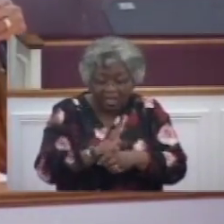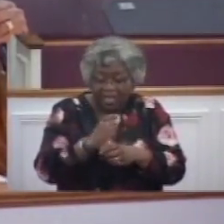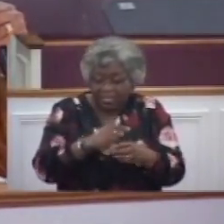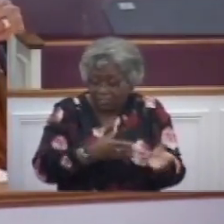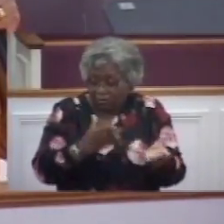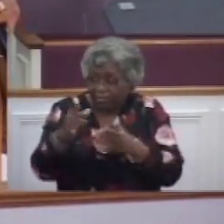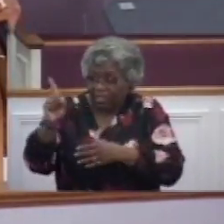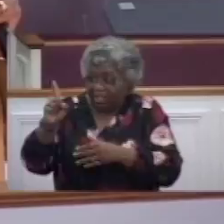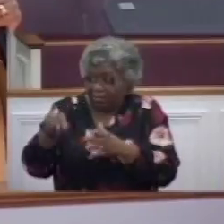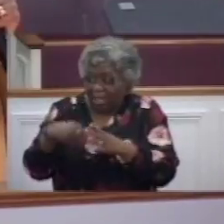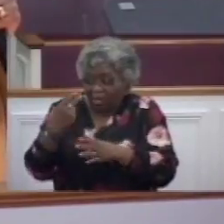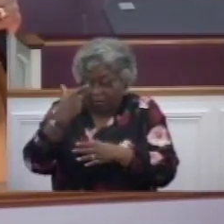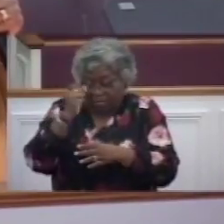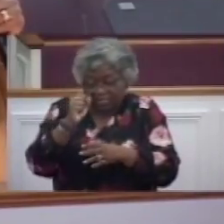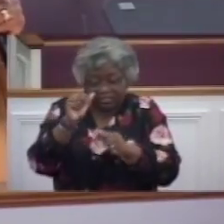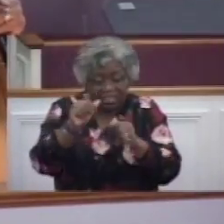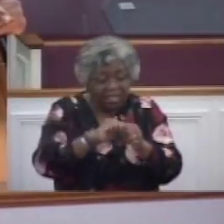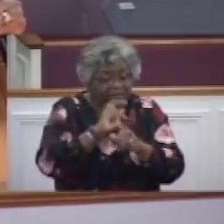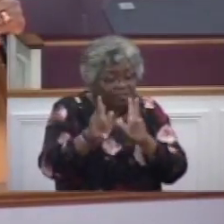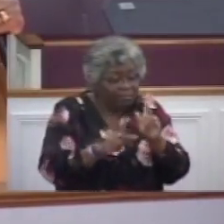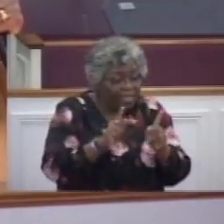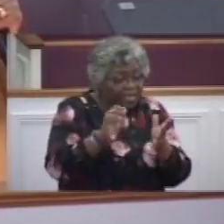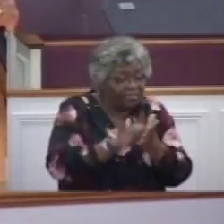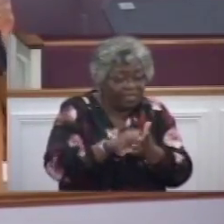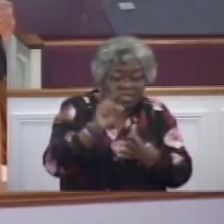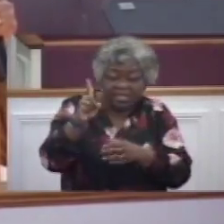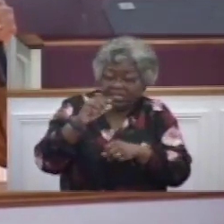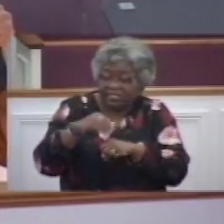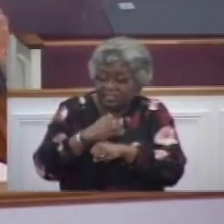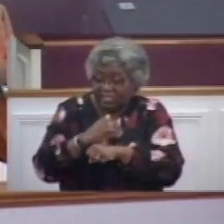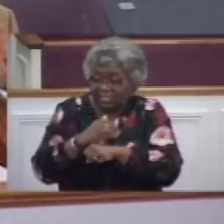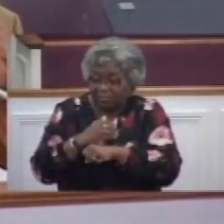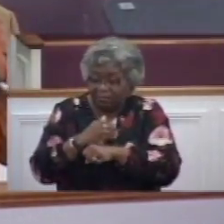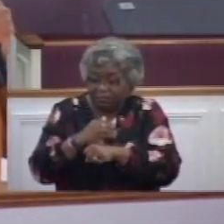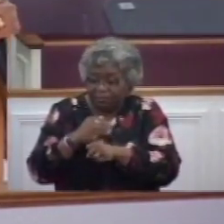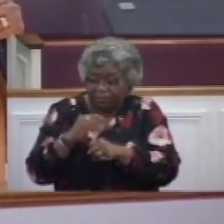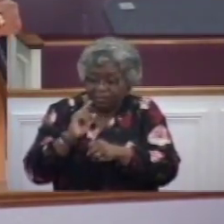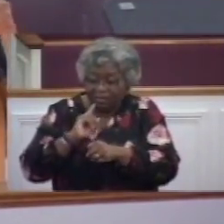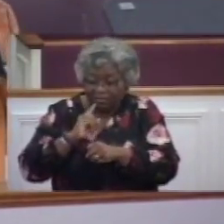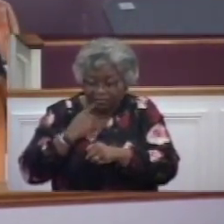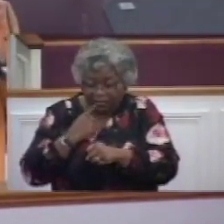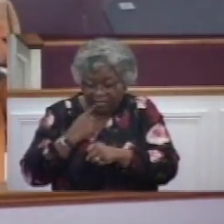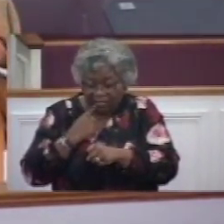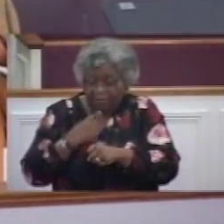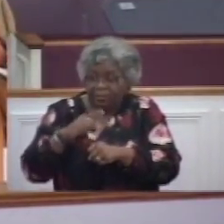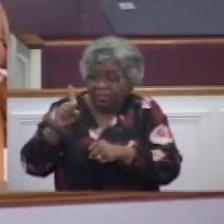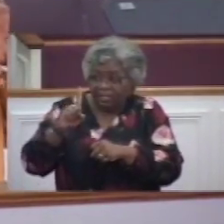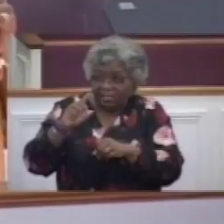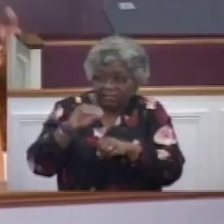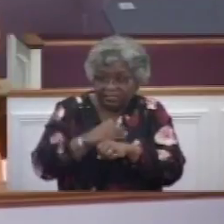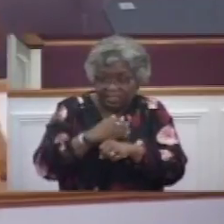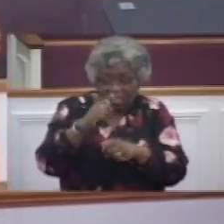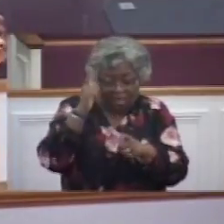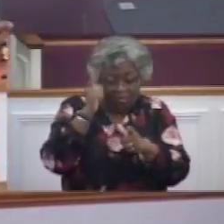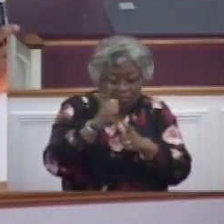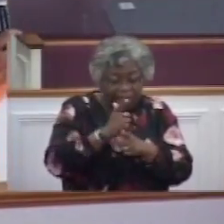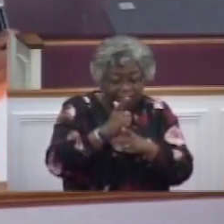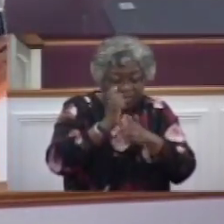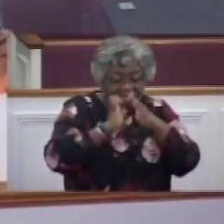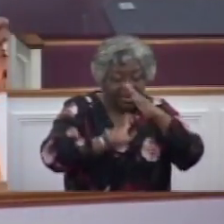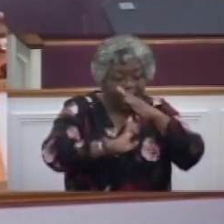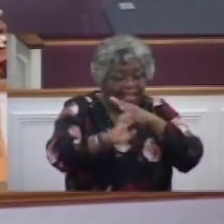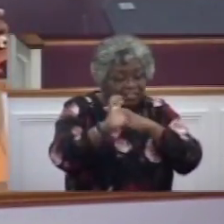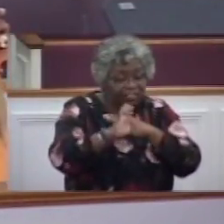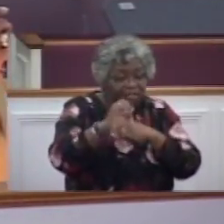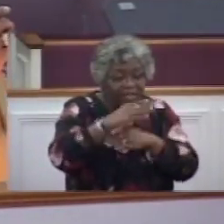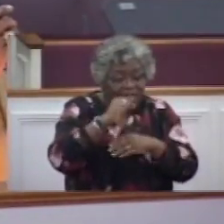him out because every man that he sent had failed. He had sent Brother Elijah,